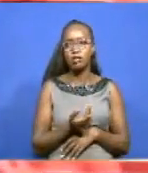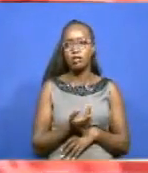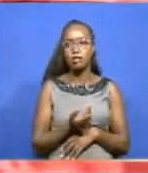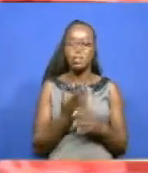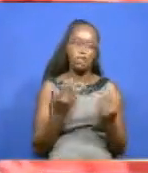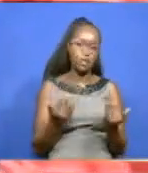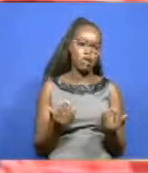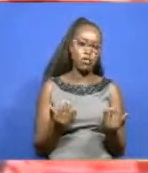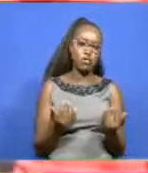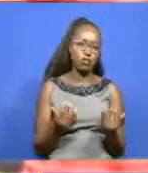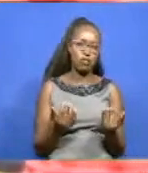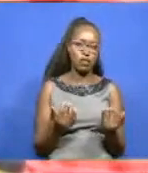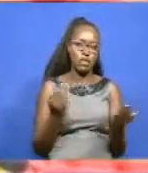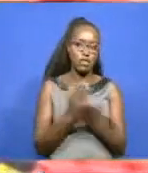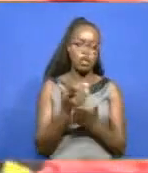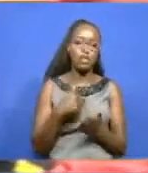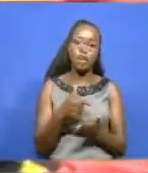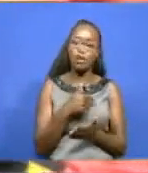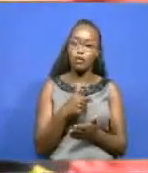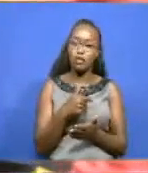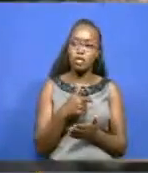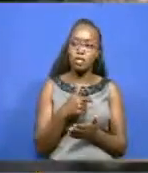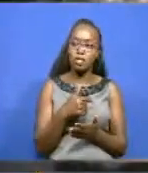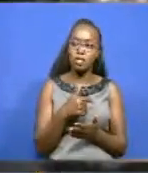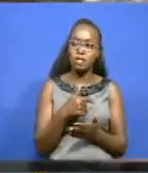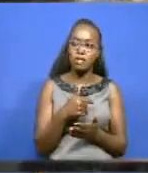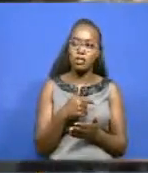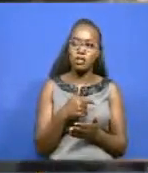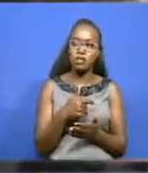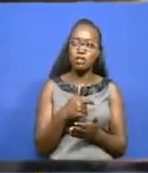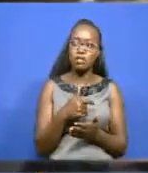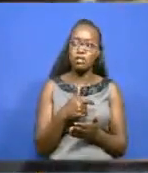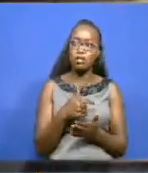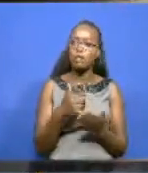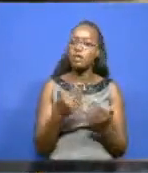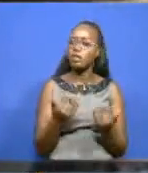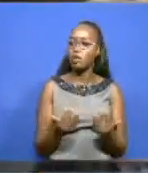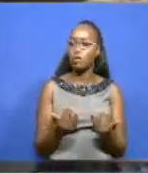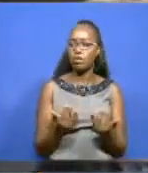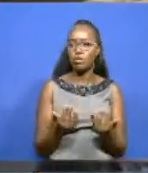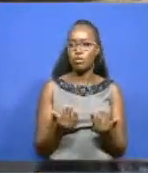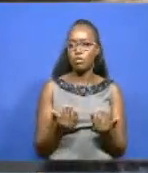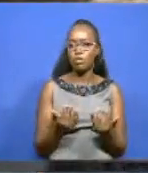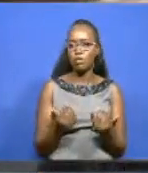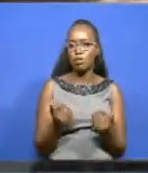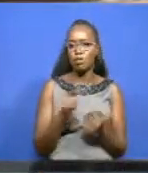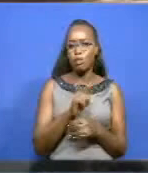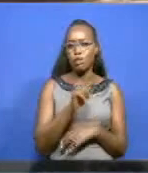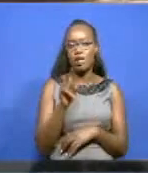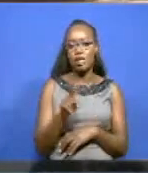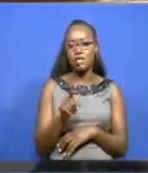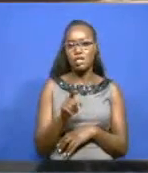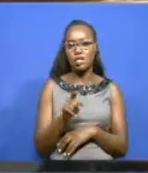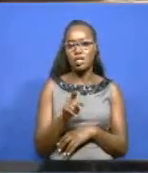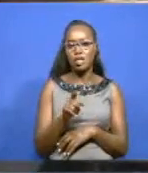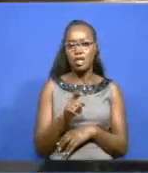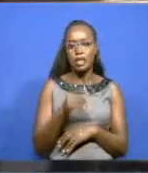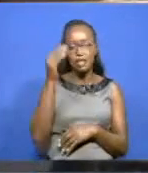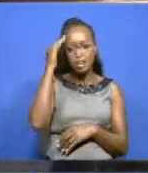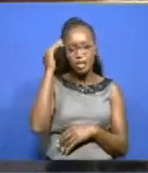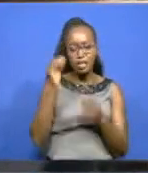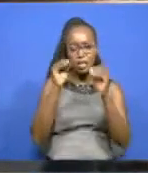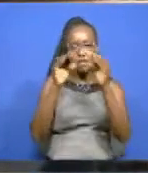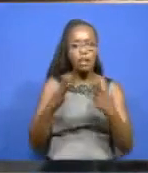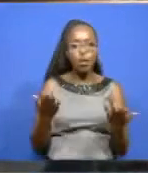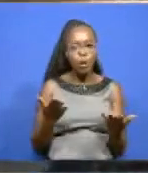Sasa tunataka haki yetu, tujue haki ya mtoto. Sasa sisi tukawauliza ako wapi picha huku,